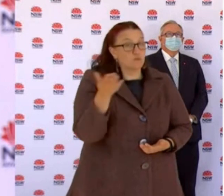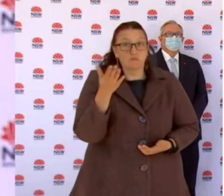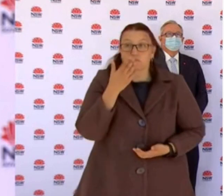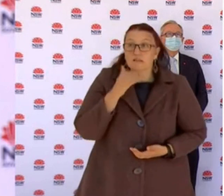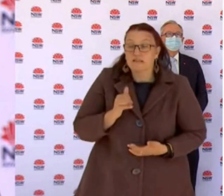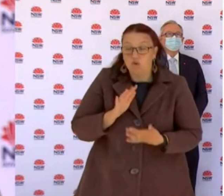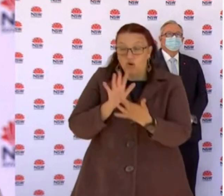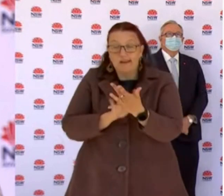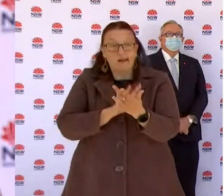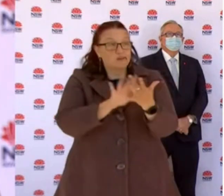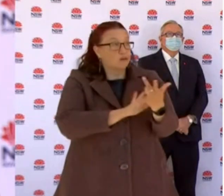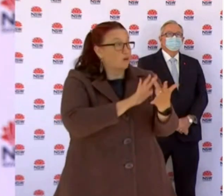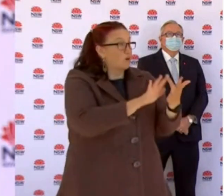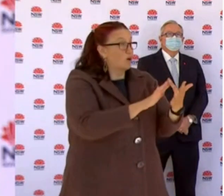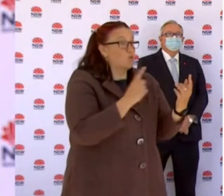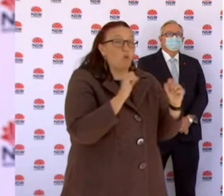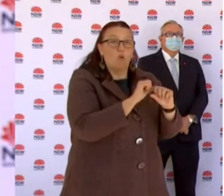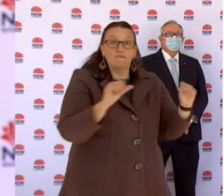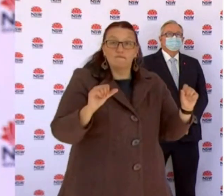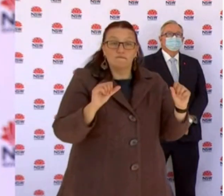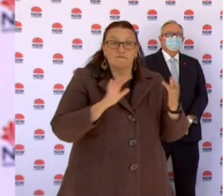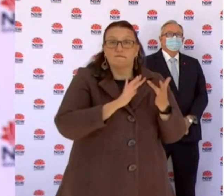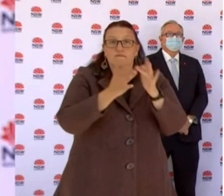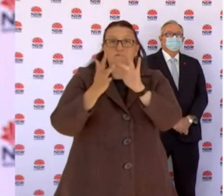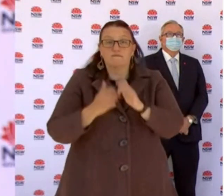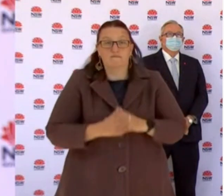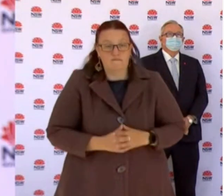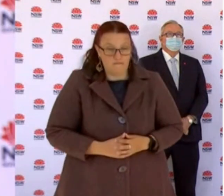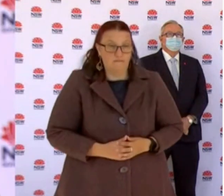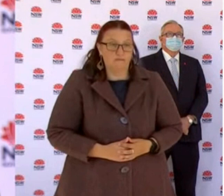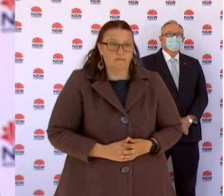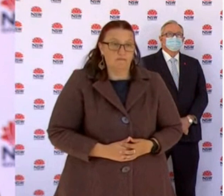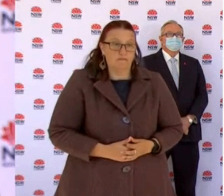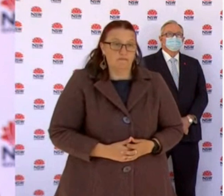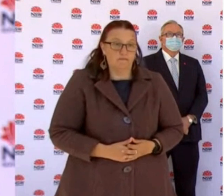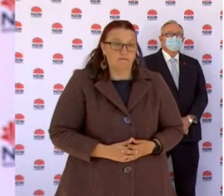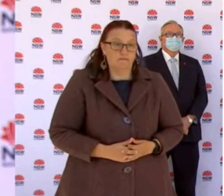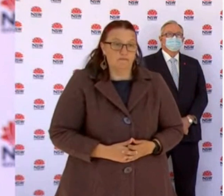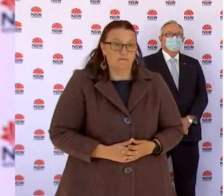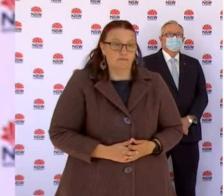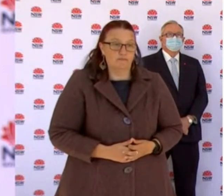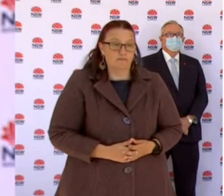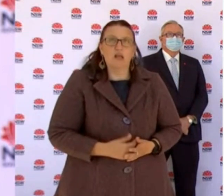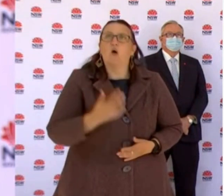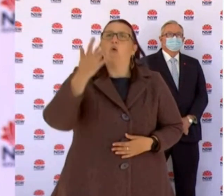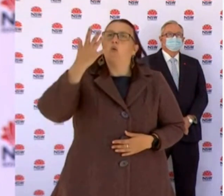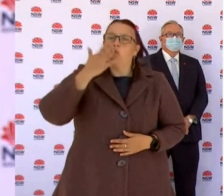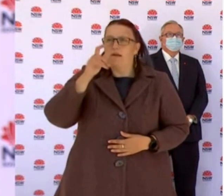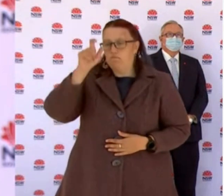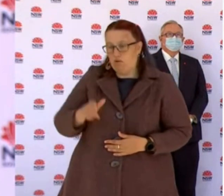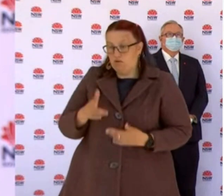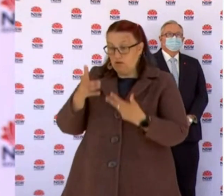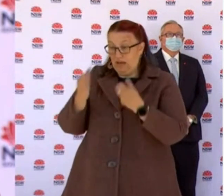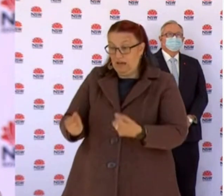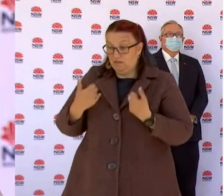will reach out to you, but we're also very pleased that as soon as a case is diagnosed, people are proactively reaching out into their social